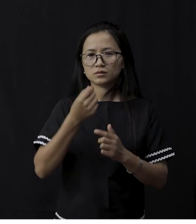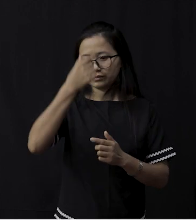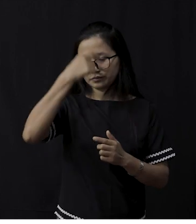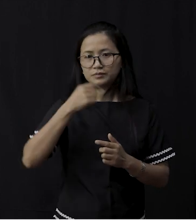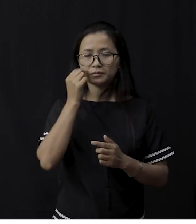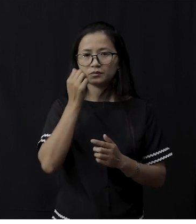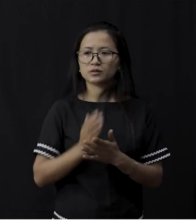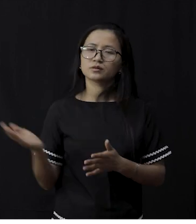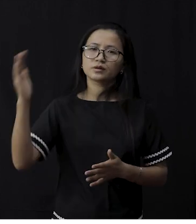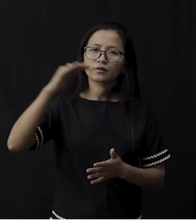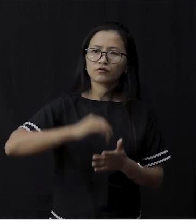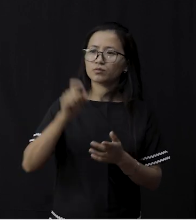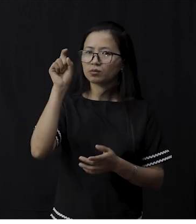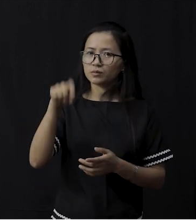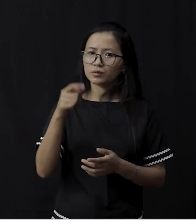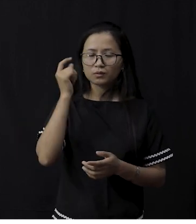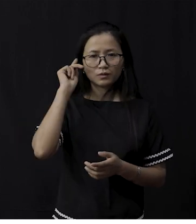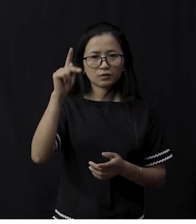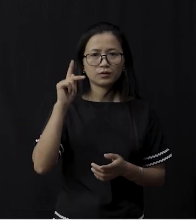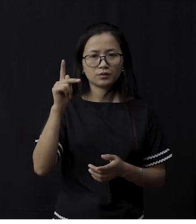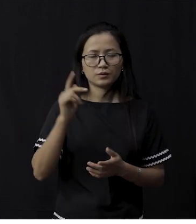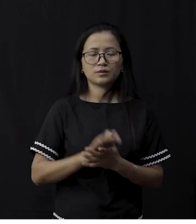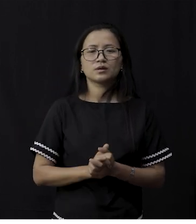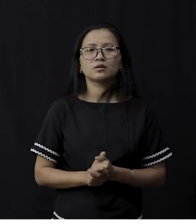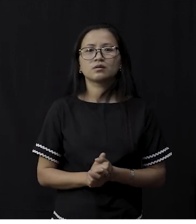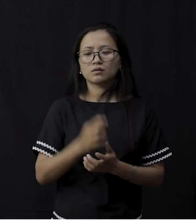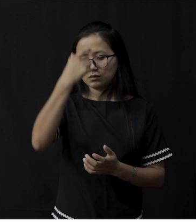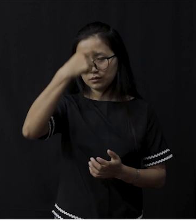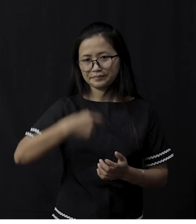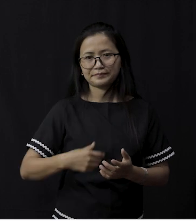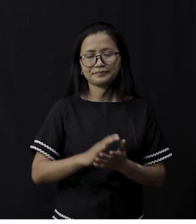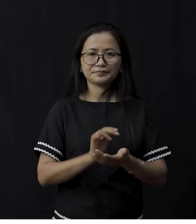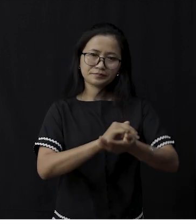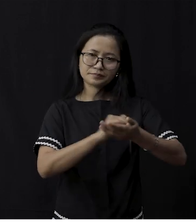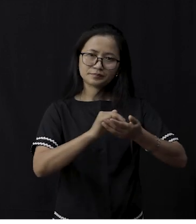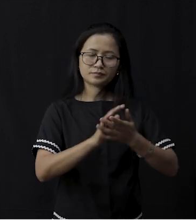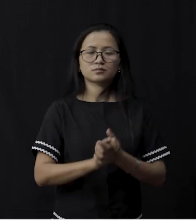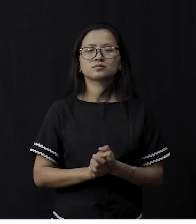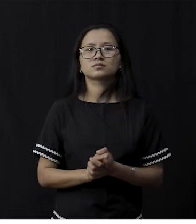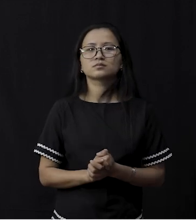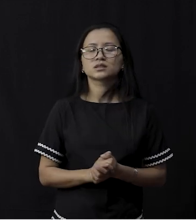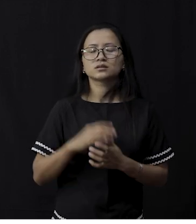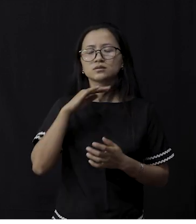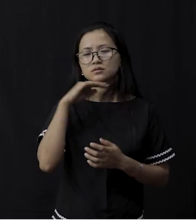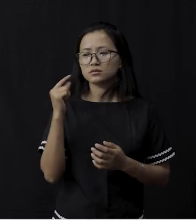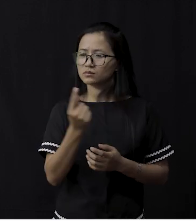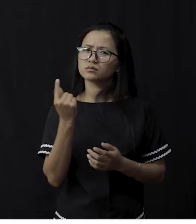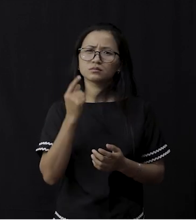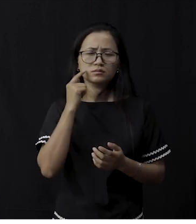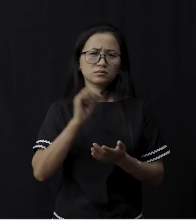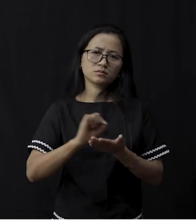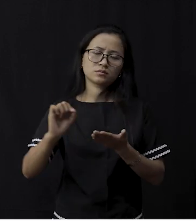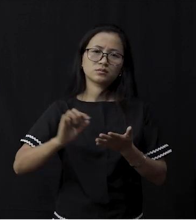came from Kohima. So John is a name of a person, so you can underline. You can use your colors if you want. You can use a